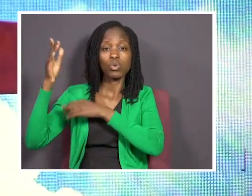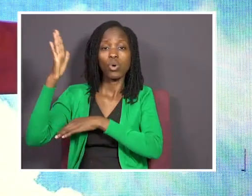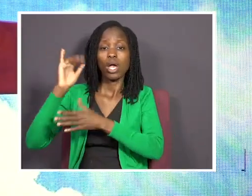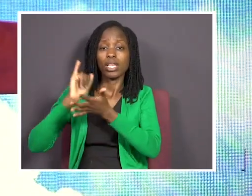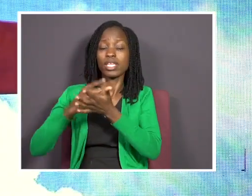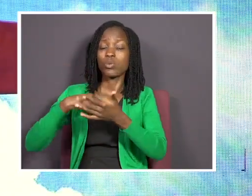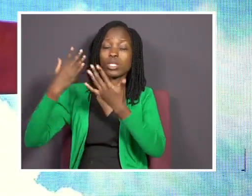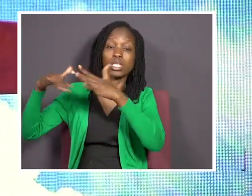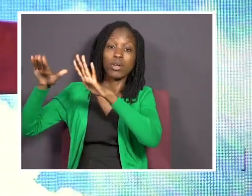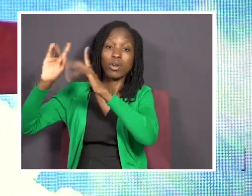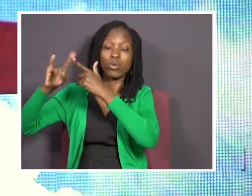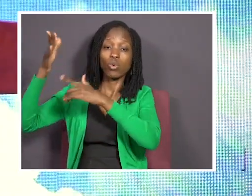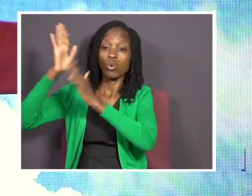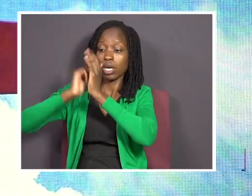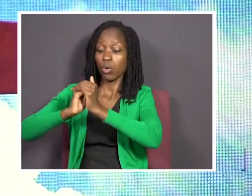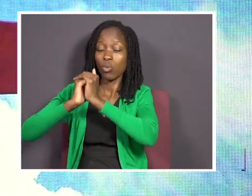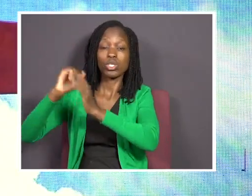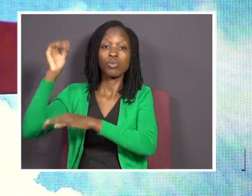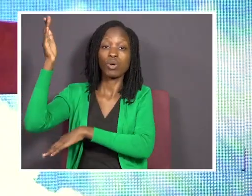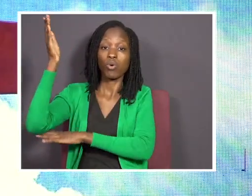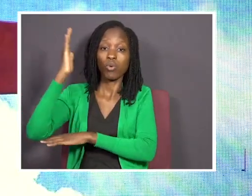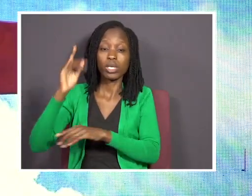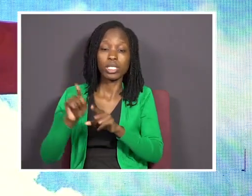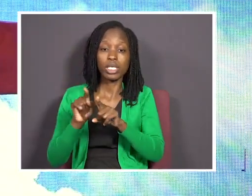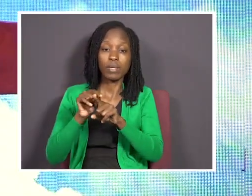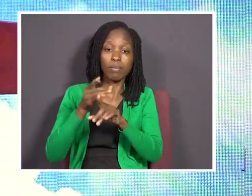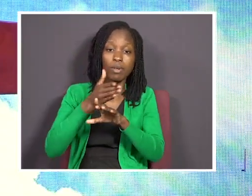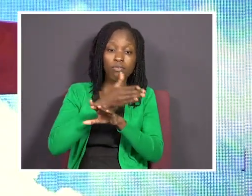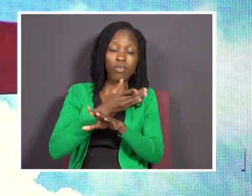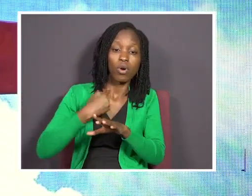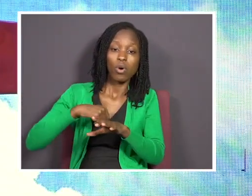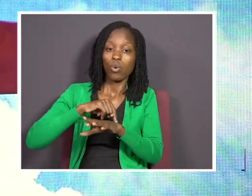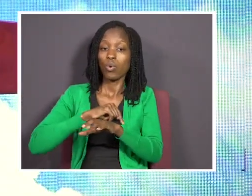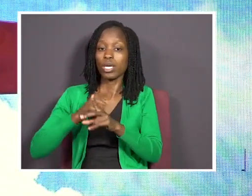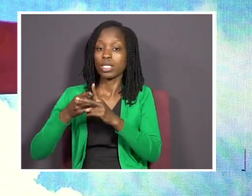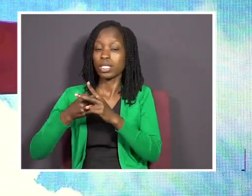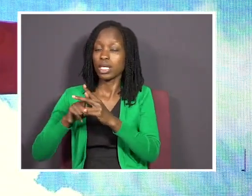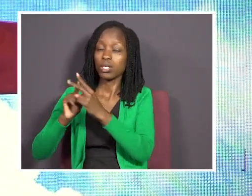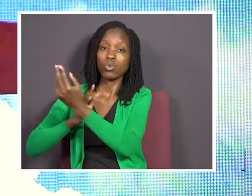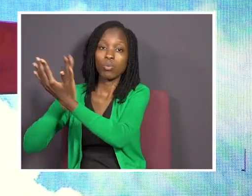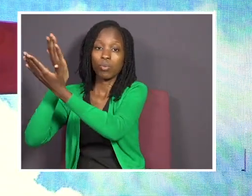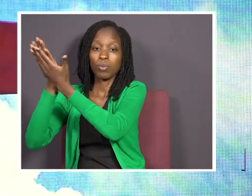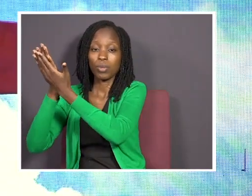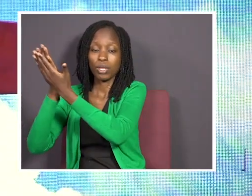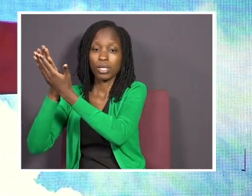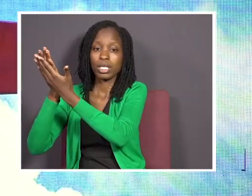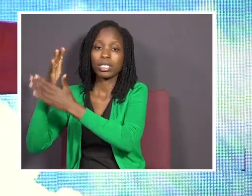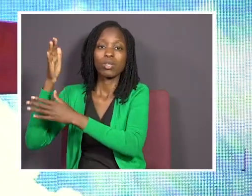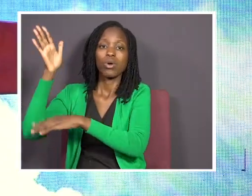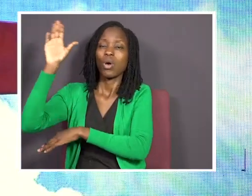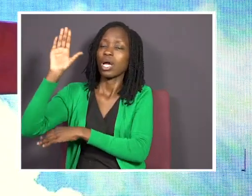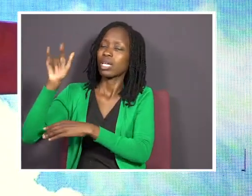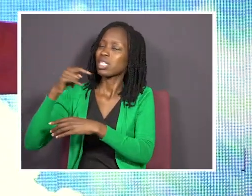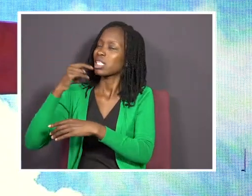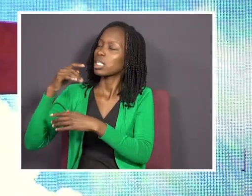we are giving ourselves to worshiping God even before we get to the place where we are asking him, give me